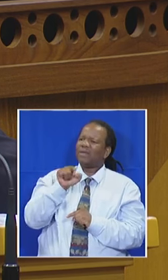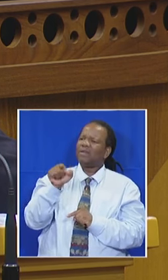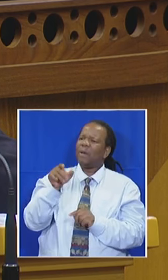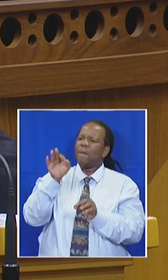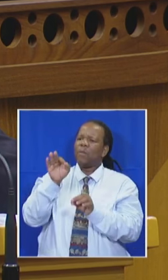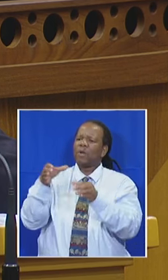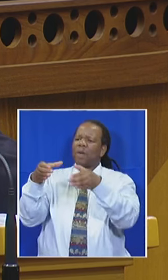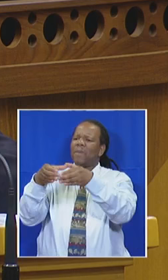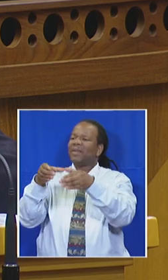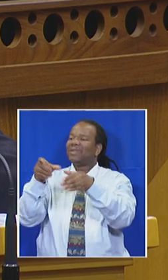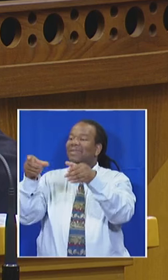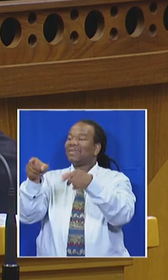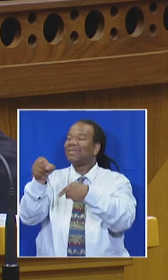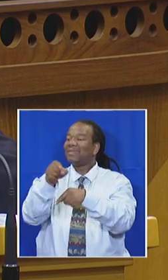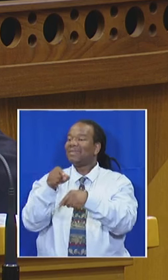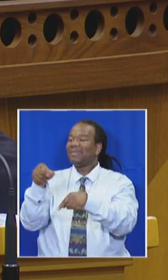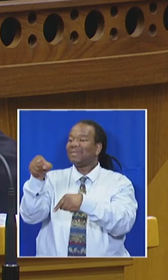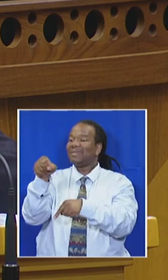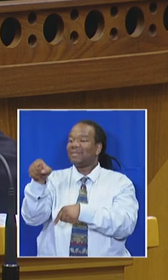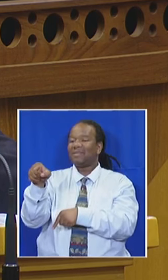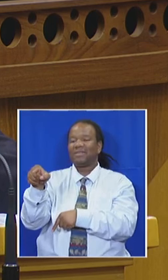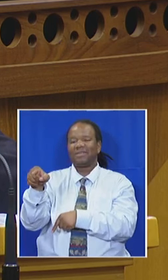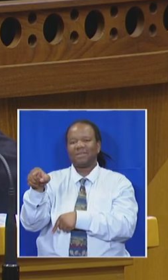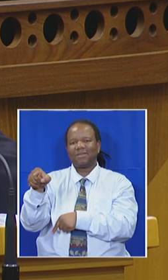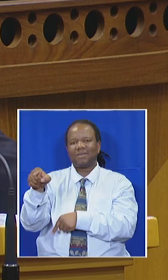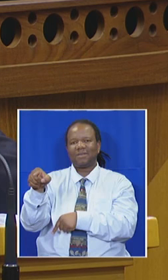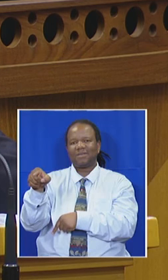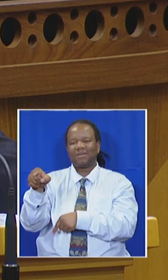abaqola umhlaba